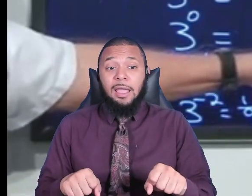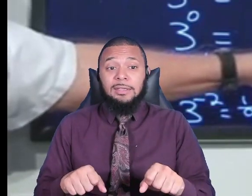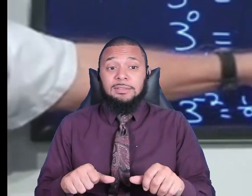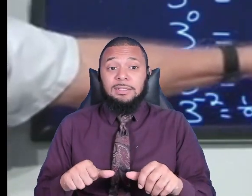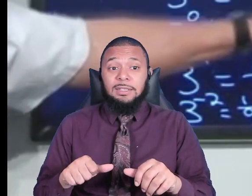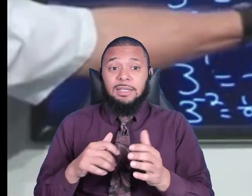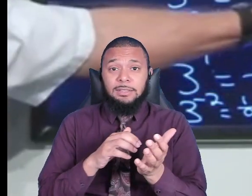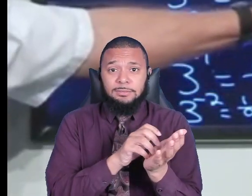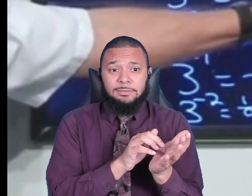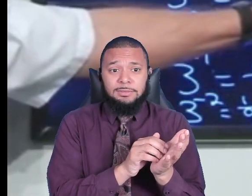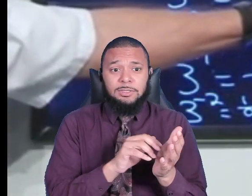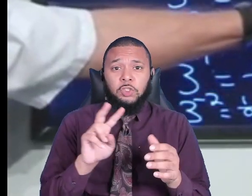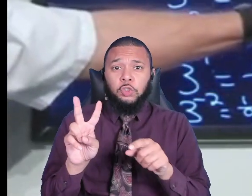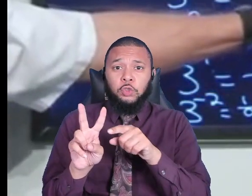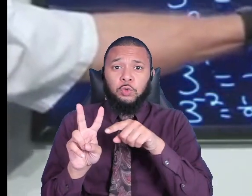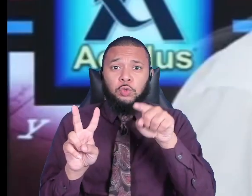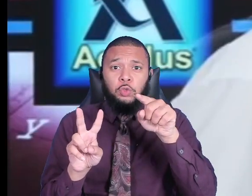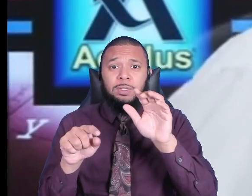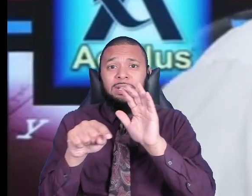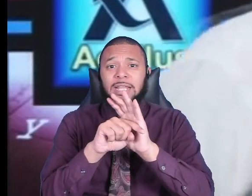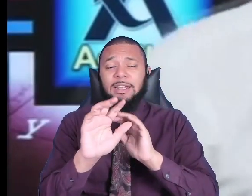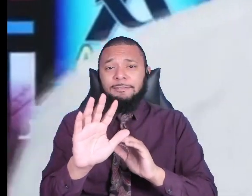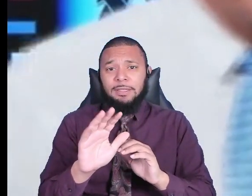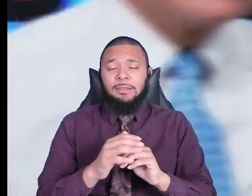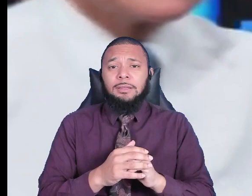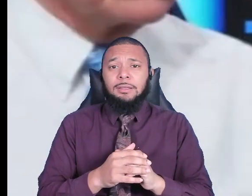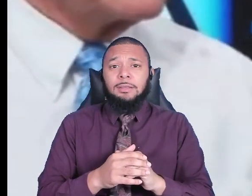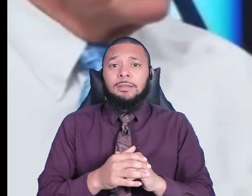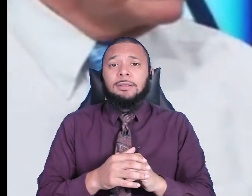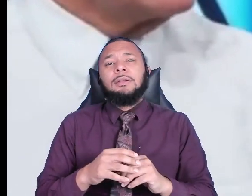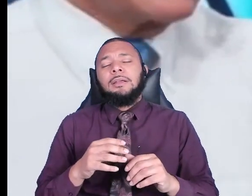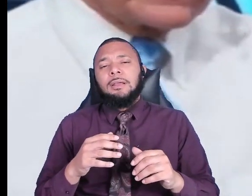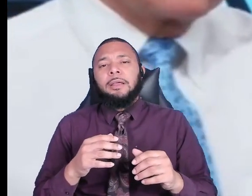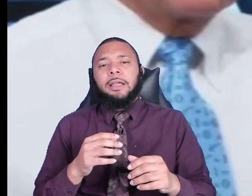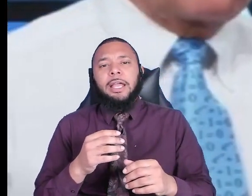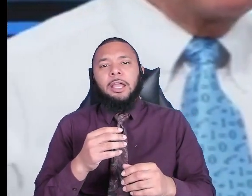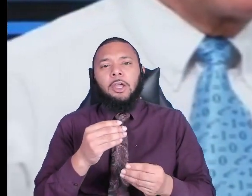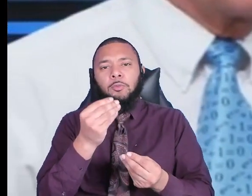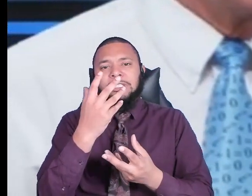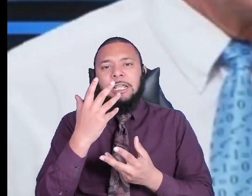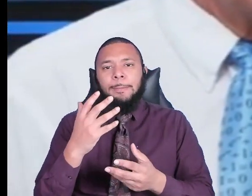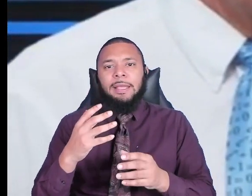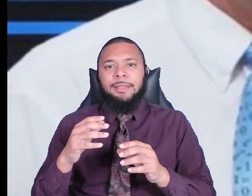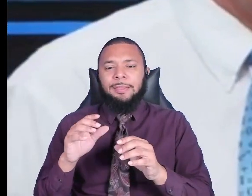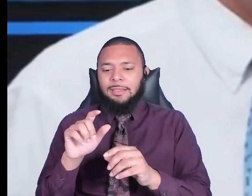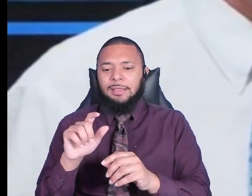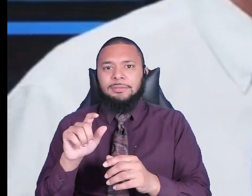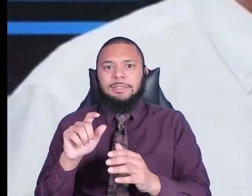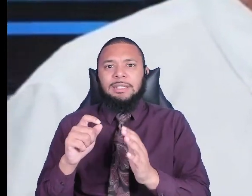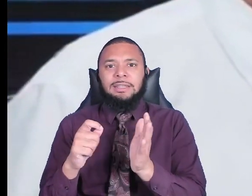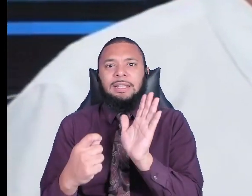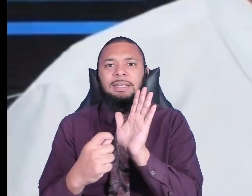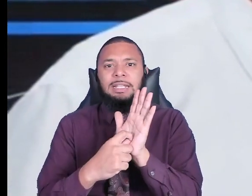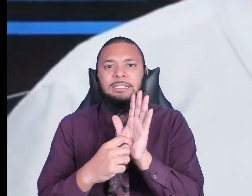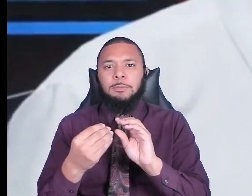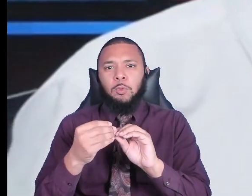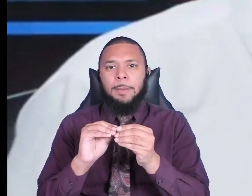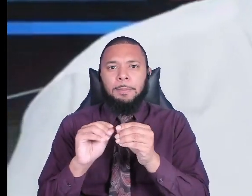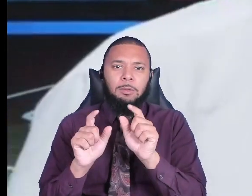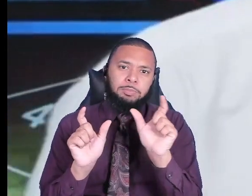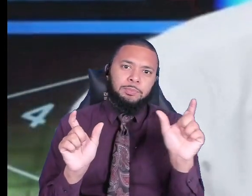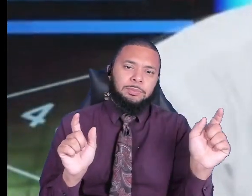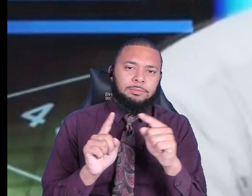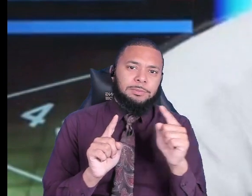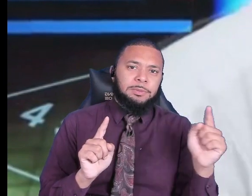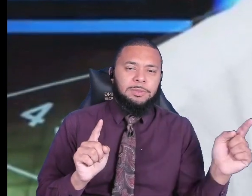my calculator 2 to the negative 5th power, and what it'll do is it'll give me the decimal form of 1/32.